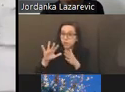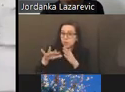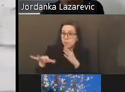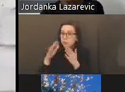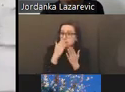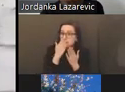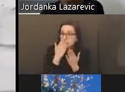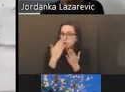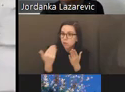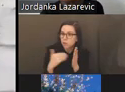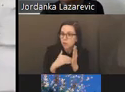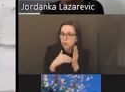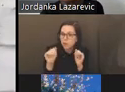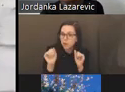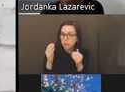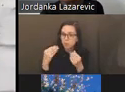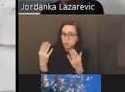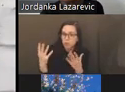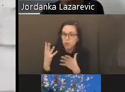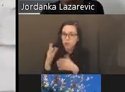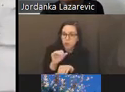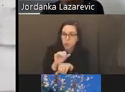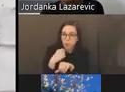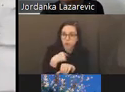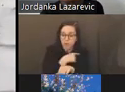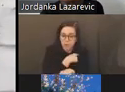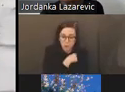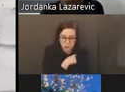for being able to provide some of that work for us.